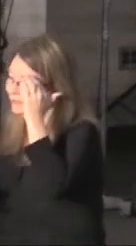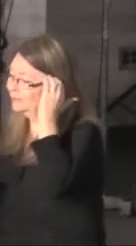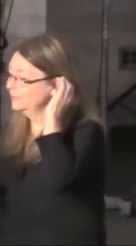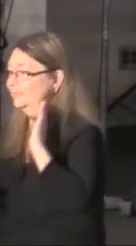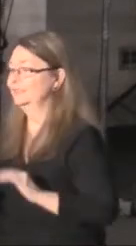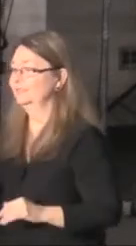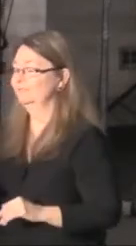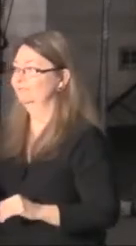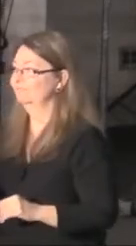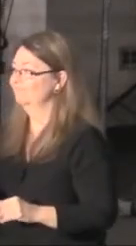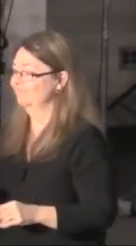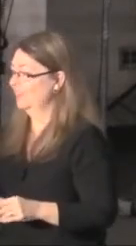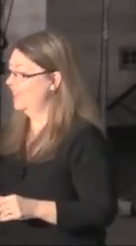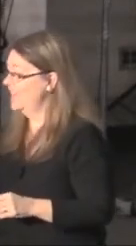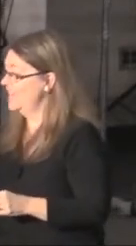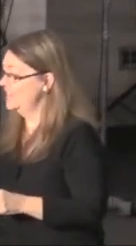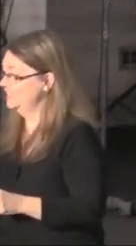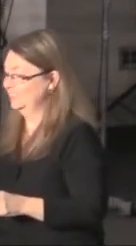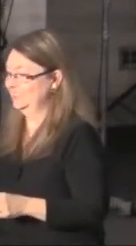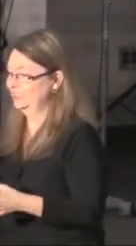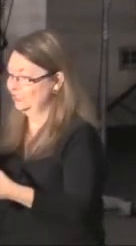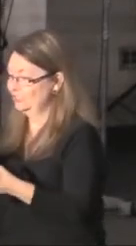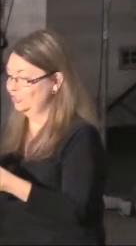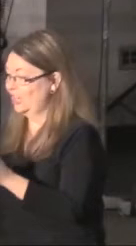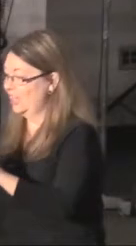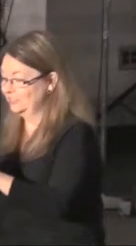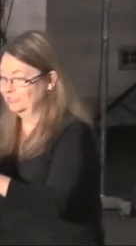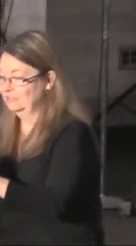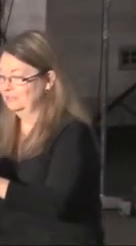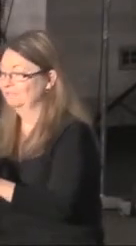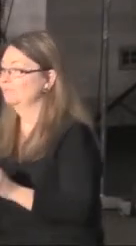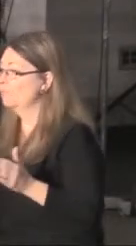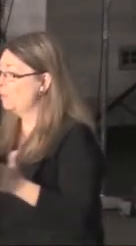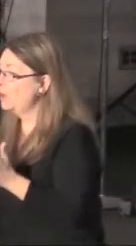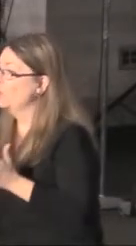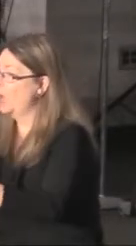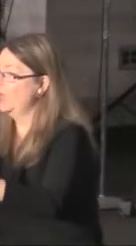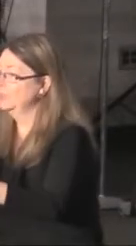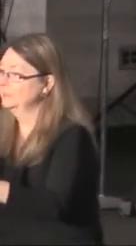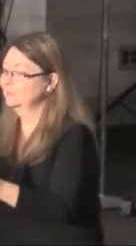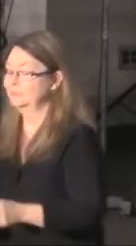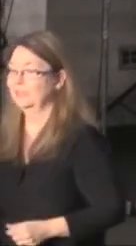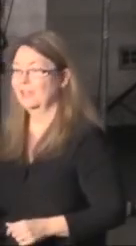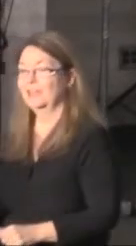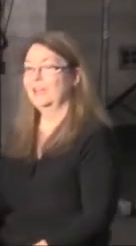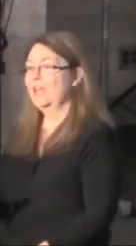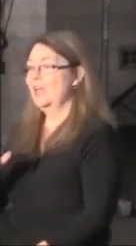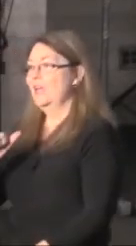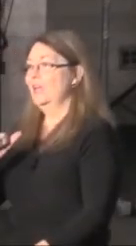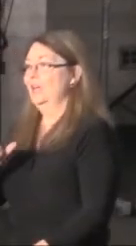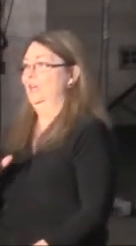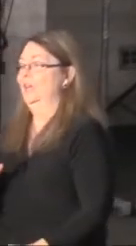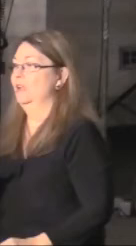gospel was the very chains that were on his hands. And here's what's interesting. It is not in spite of our difficult circumstances